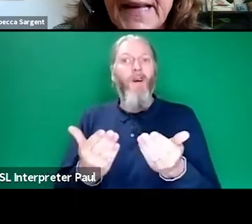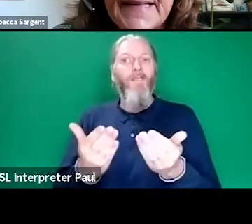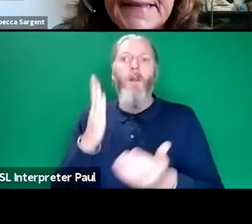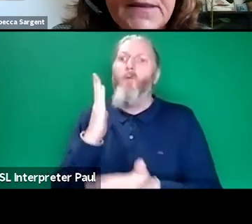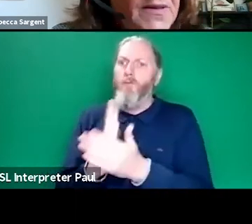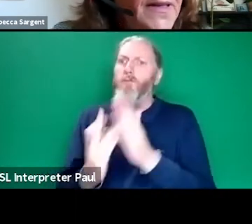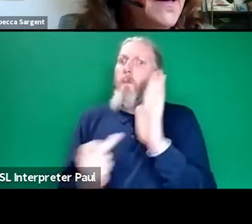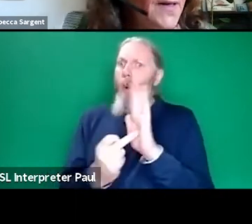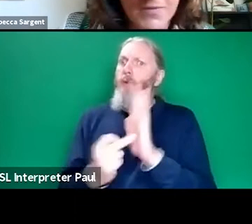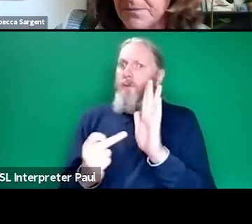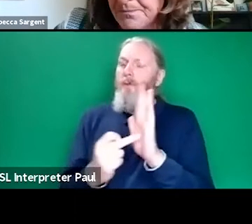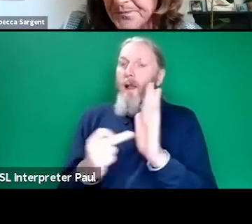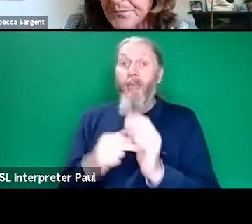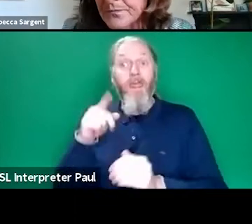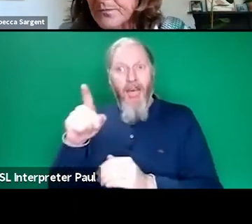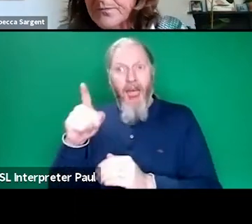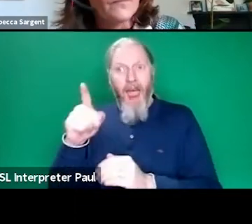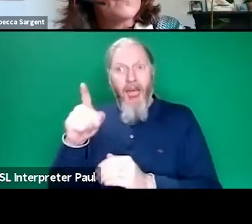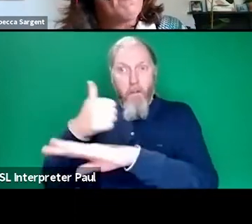much located within our hubs.